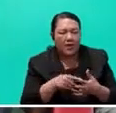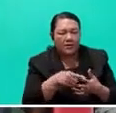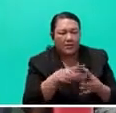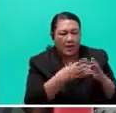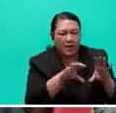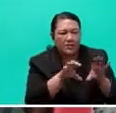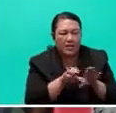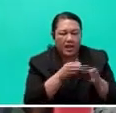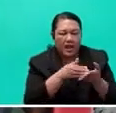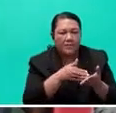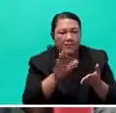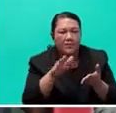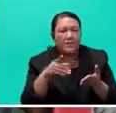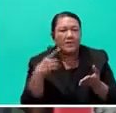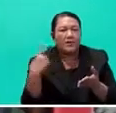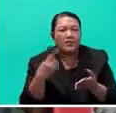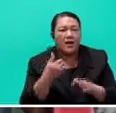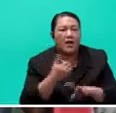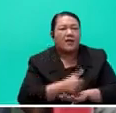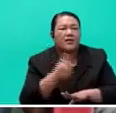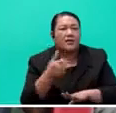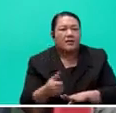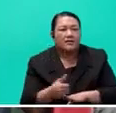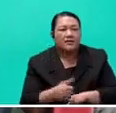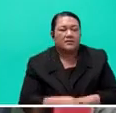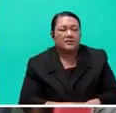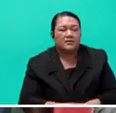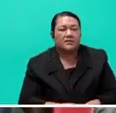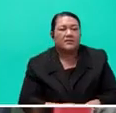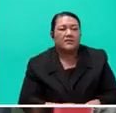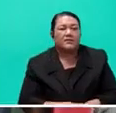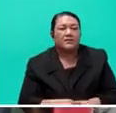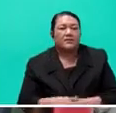management authority and according to its management plan.